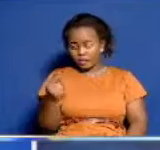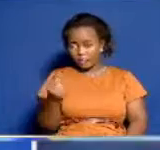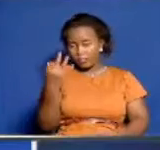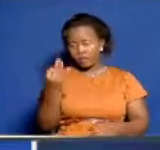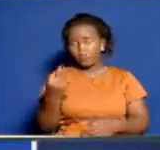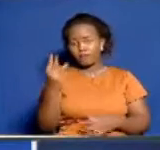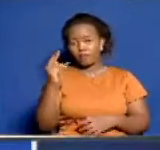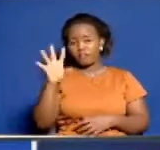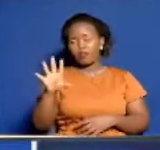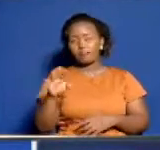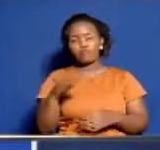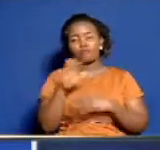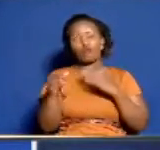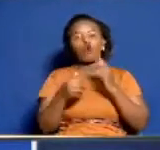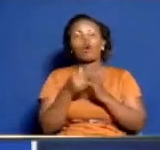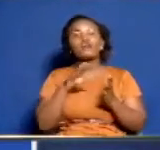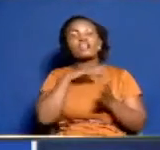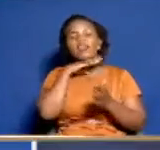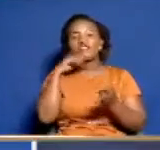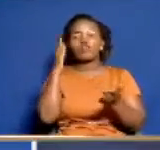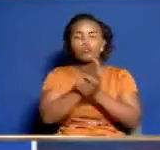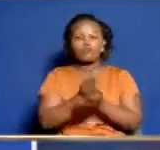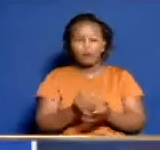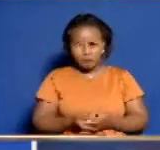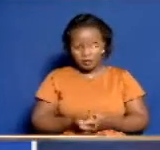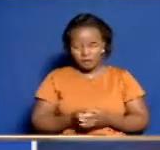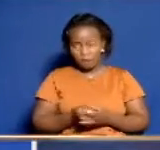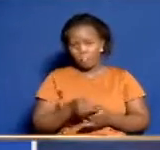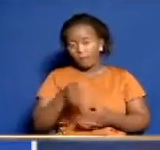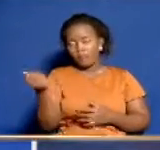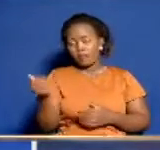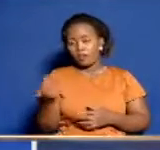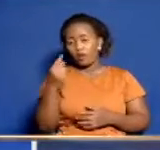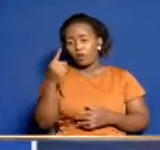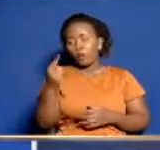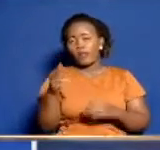3,345. Total confirmed cases are